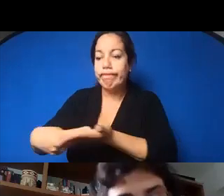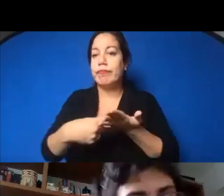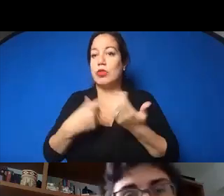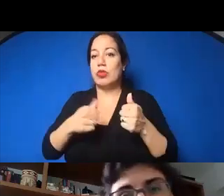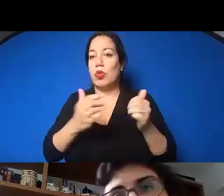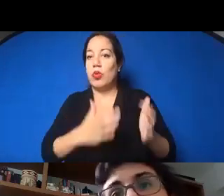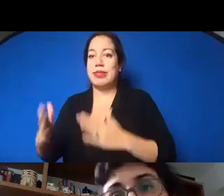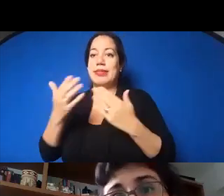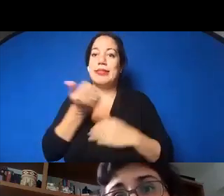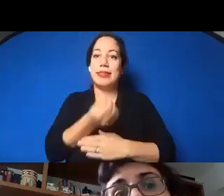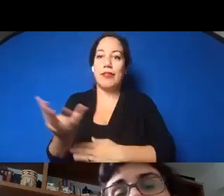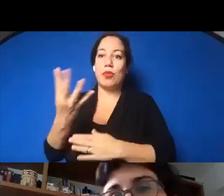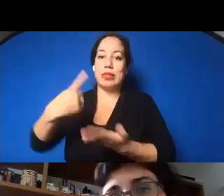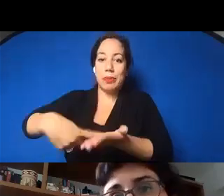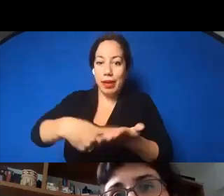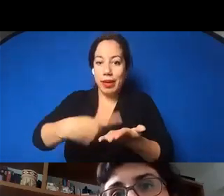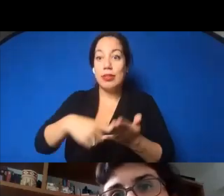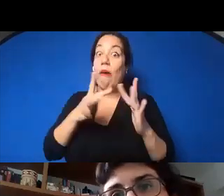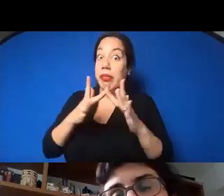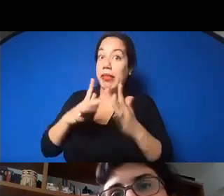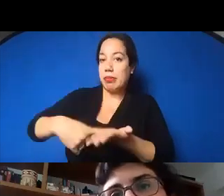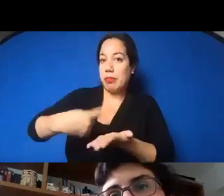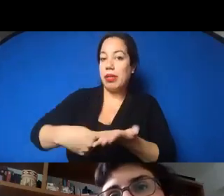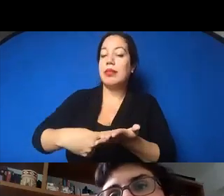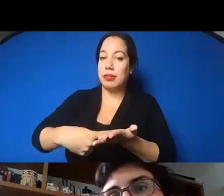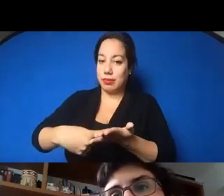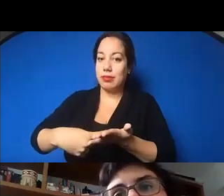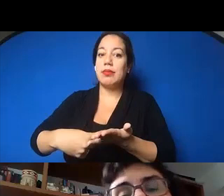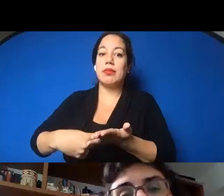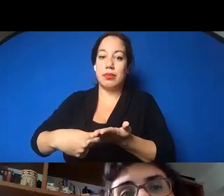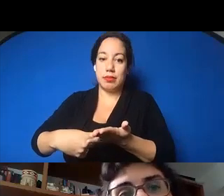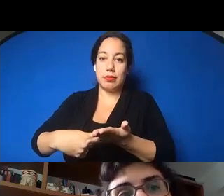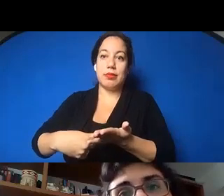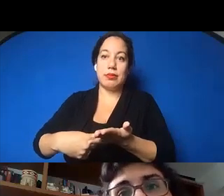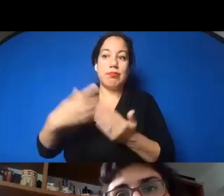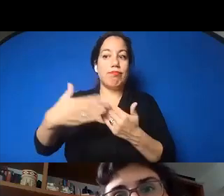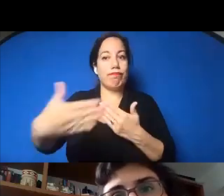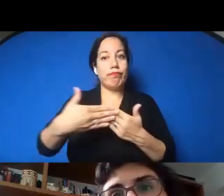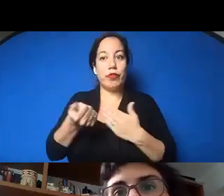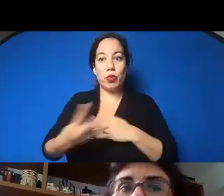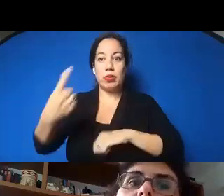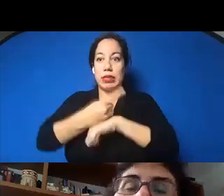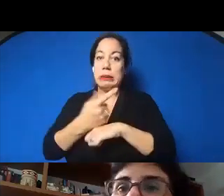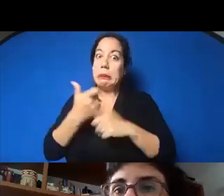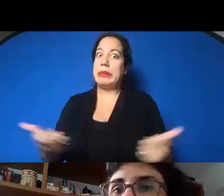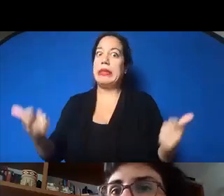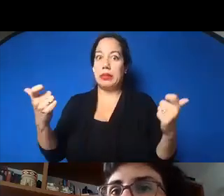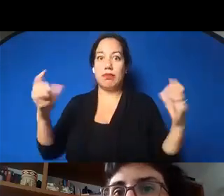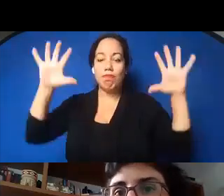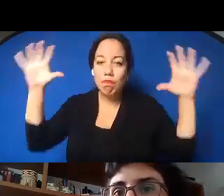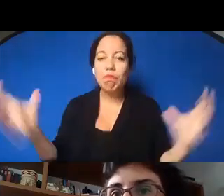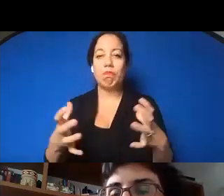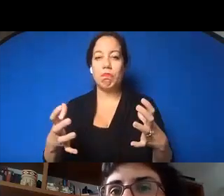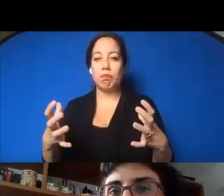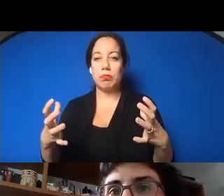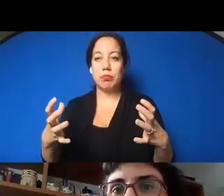organizing several debates, online debates. We are having the next few days a huge assembly, online assembly,